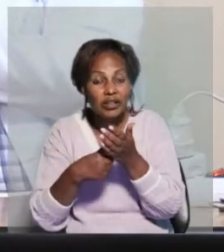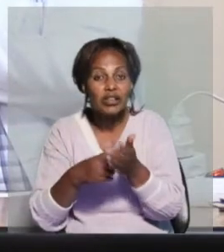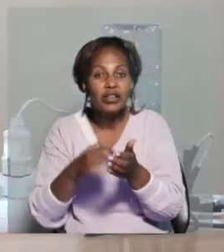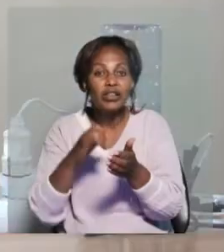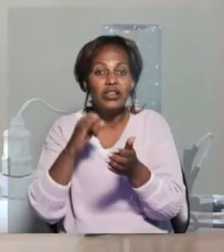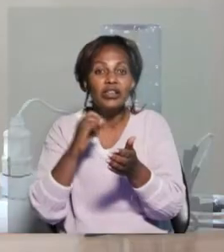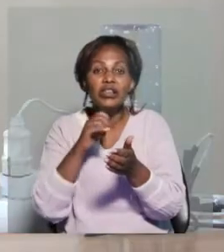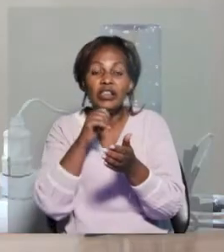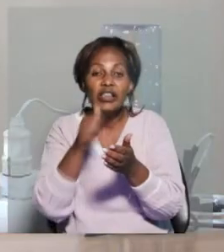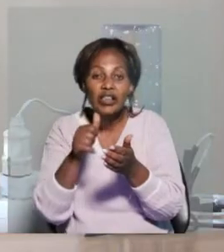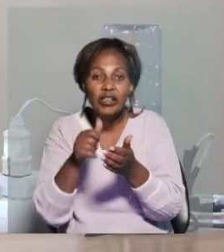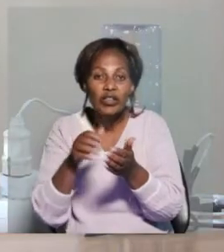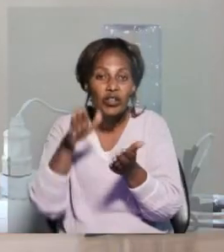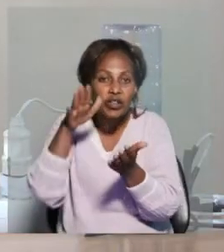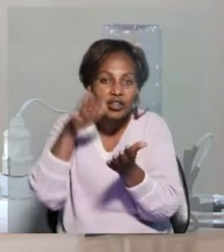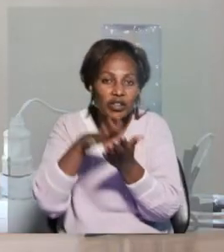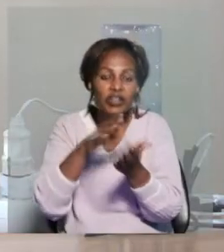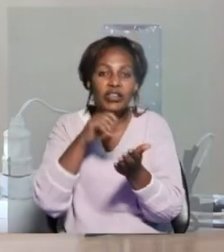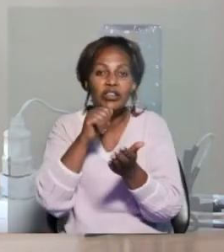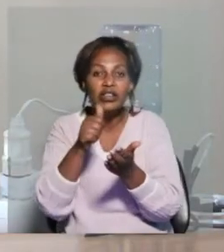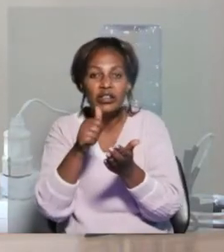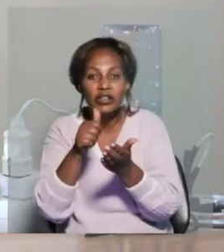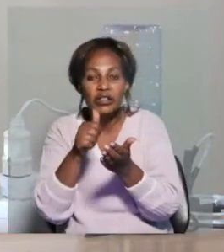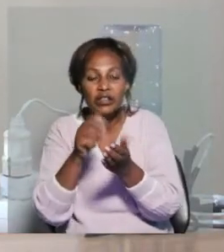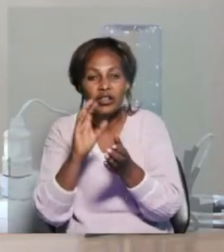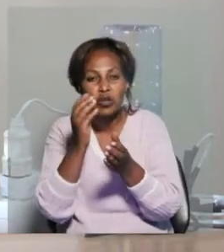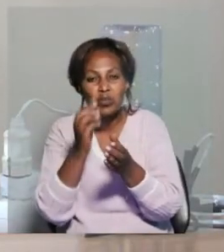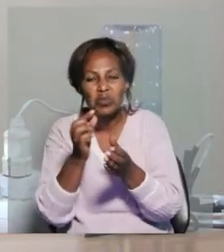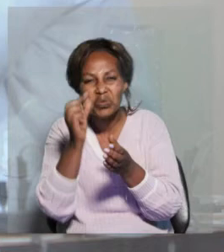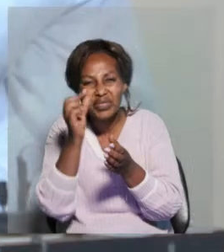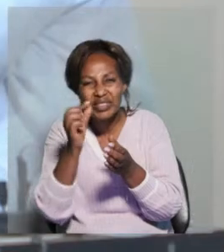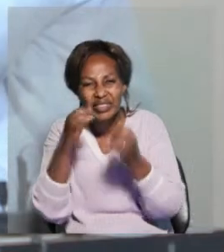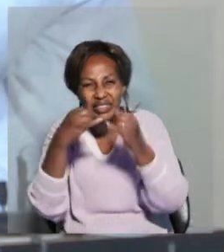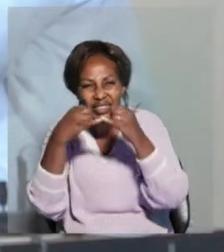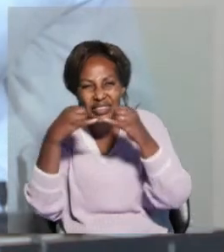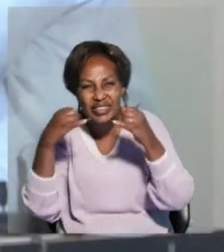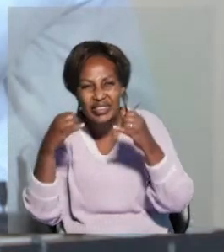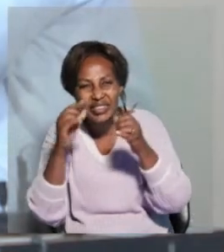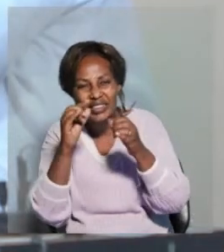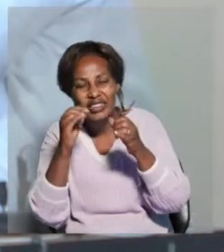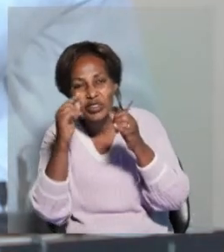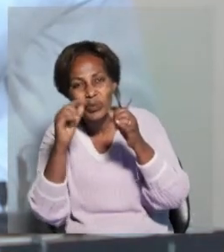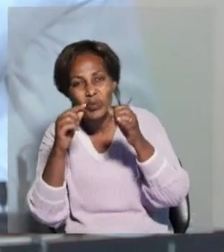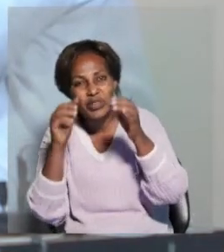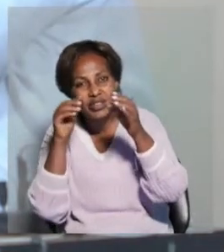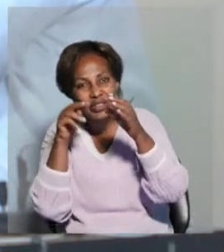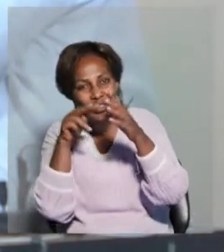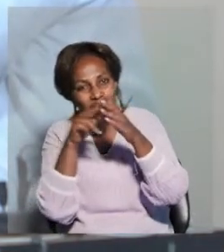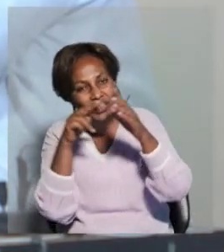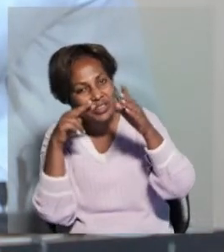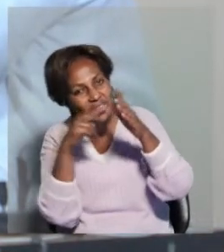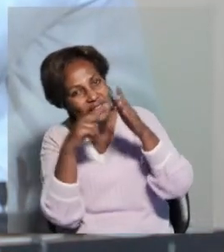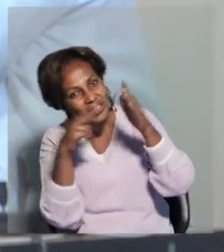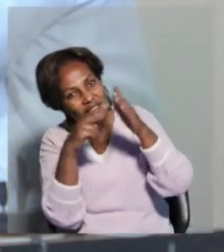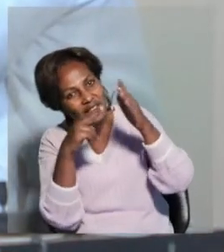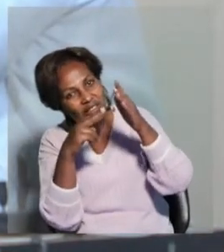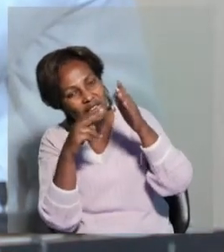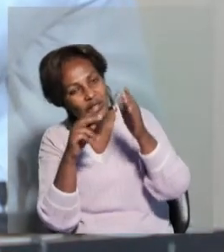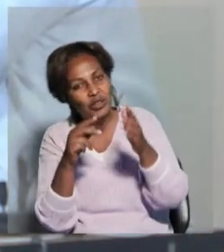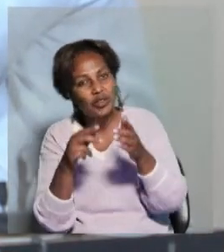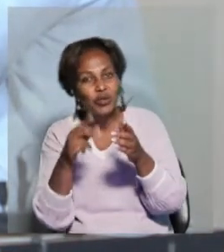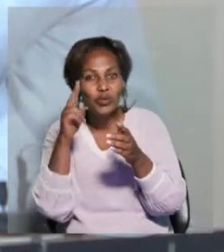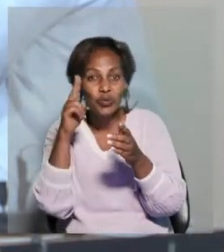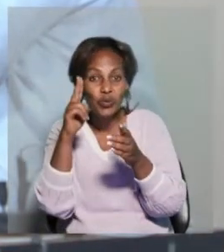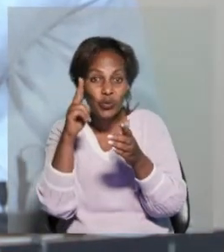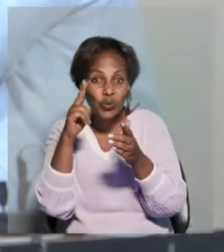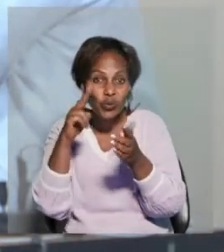general. Yeah. You can see very thin filament that is mounted between the two electric poles.